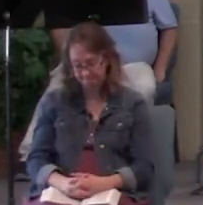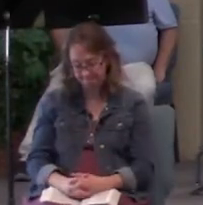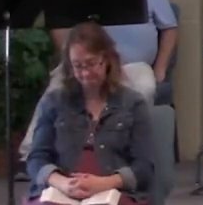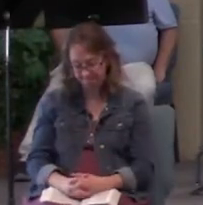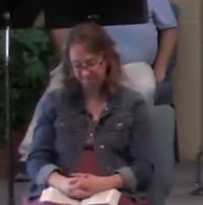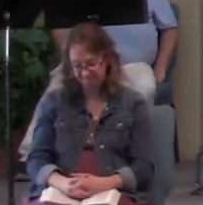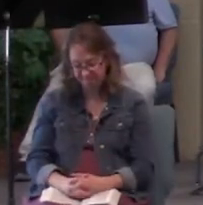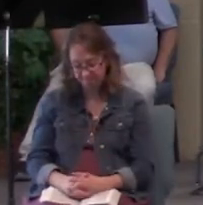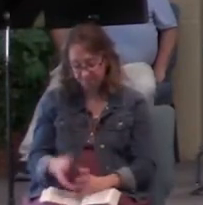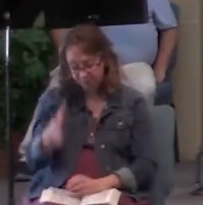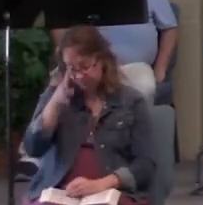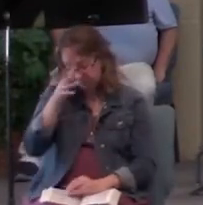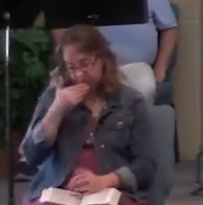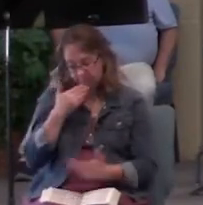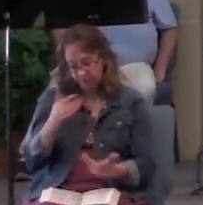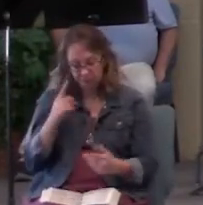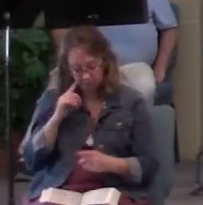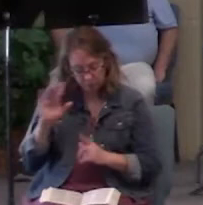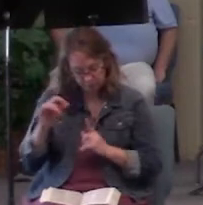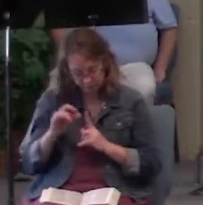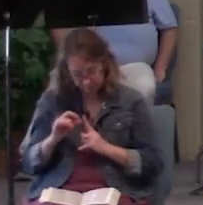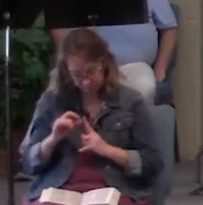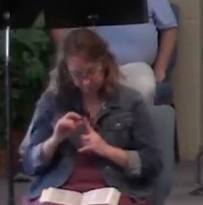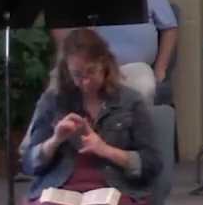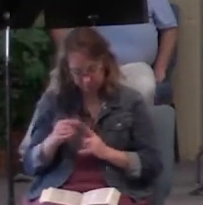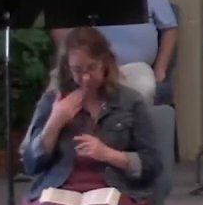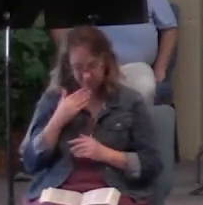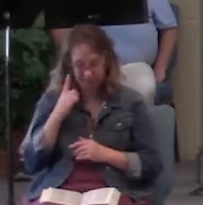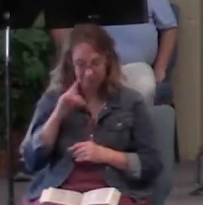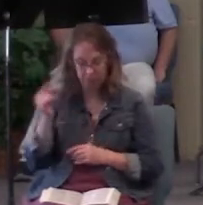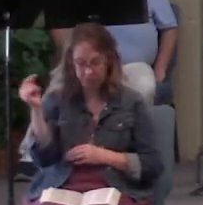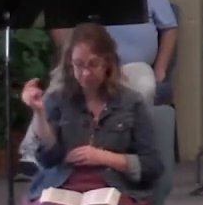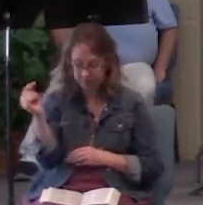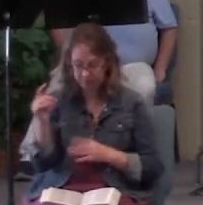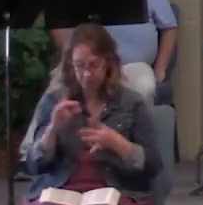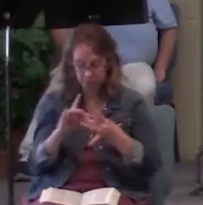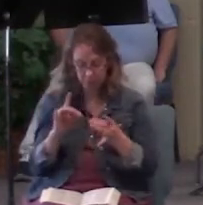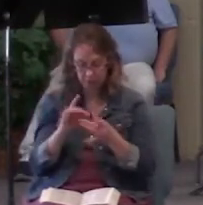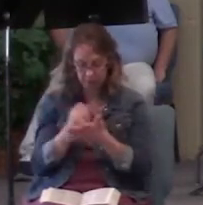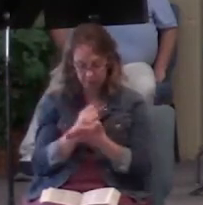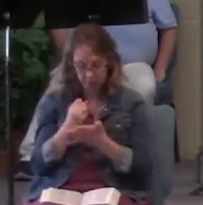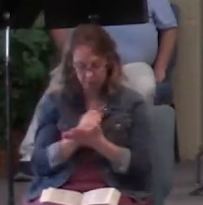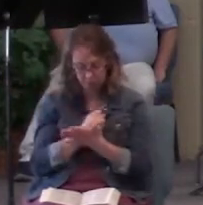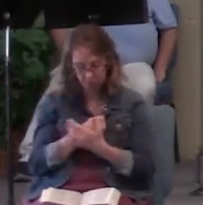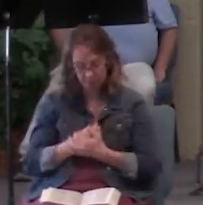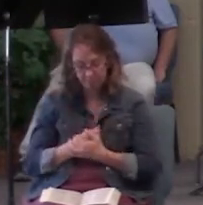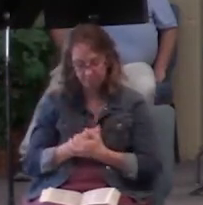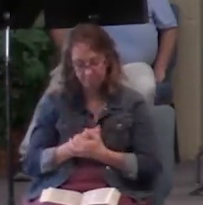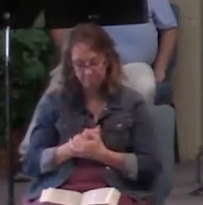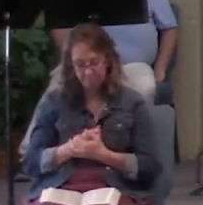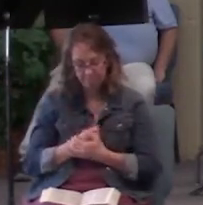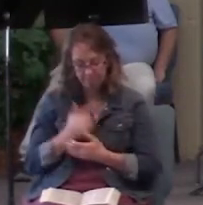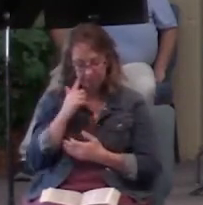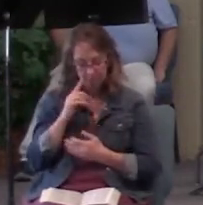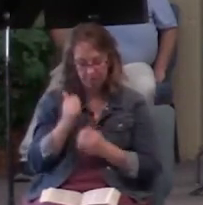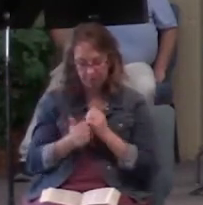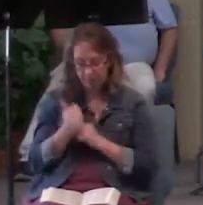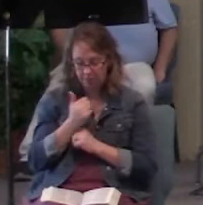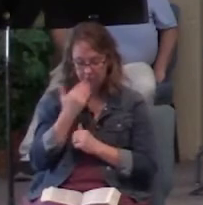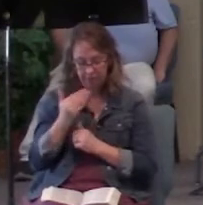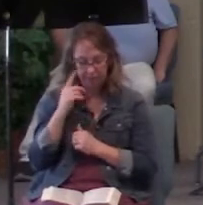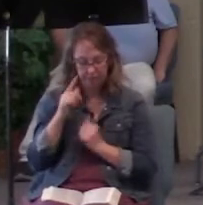Father, thank You for Your word. Thank You for the testimony of Scripture. Father, above all, thank You for